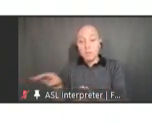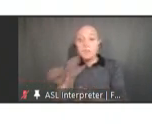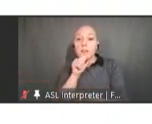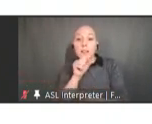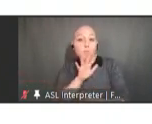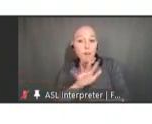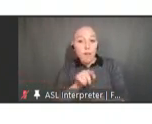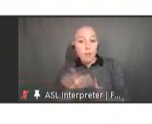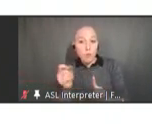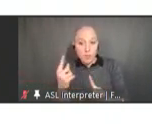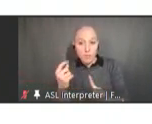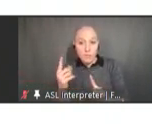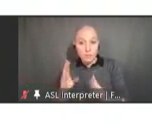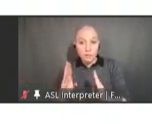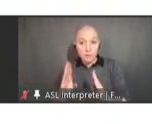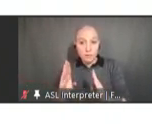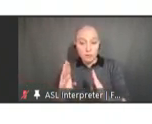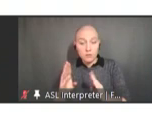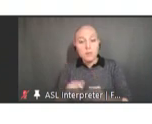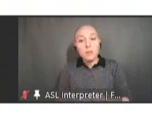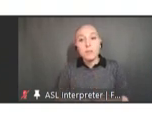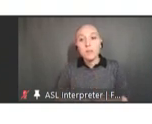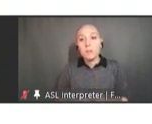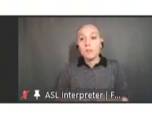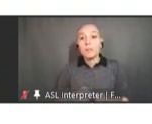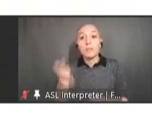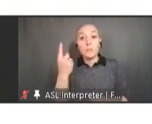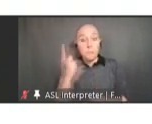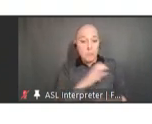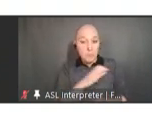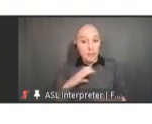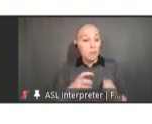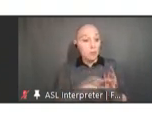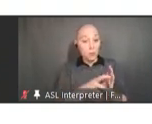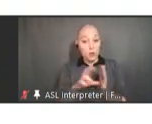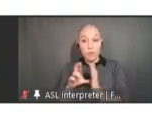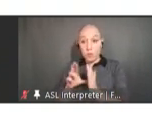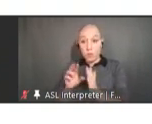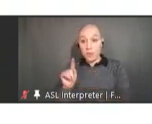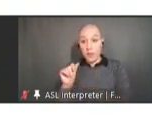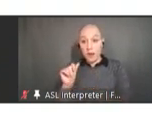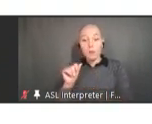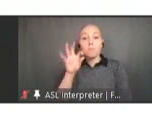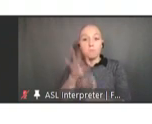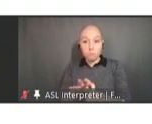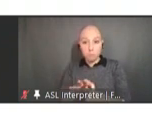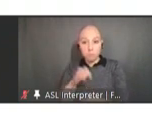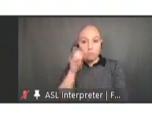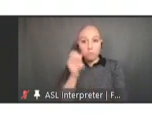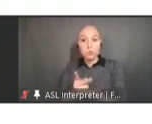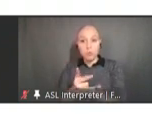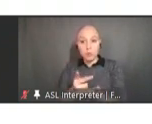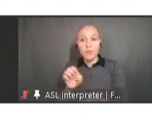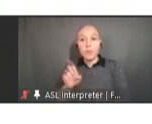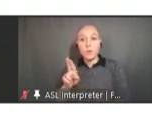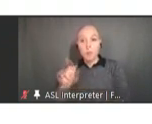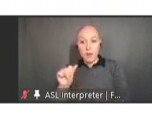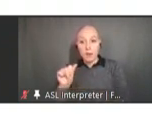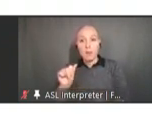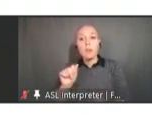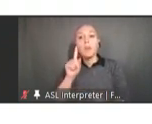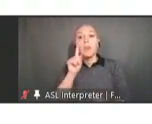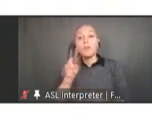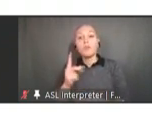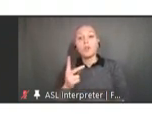11 years of age. The committee reviewed the data and voted in favor of the EUA for a